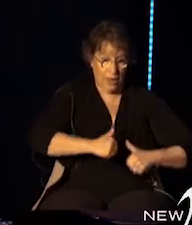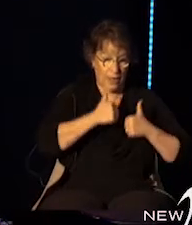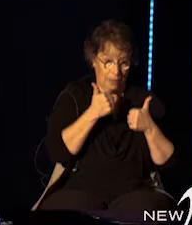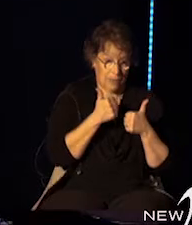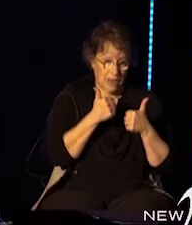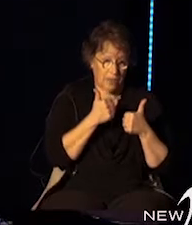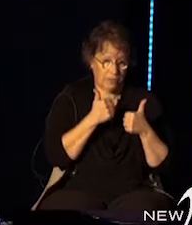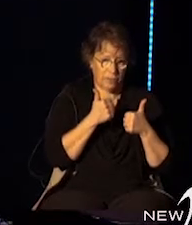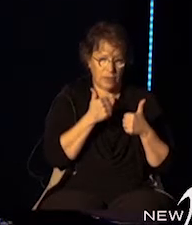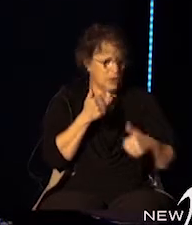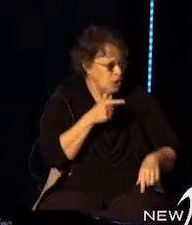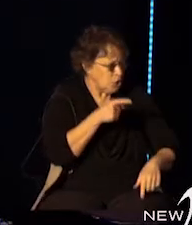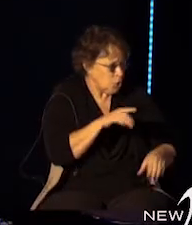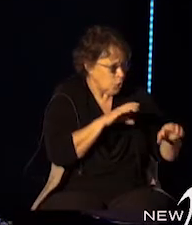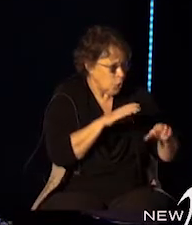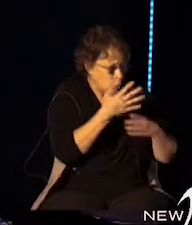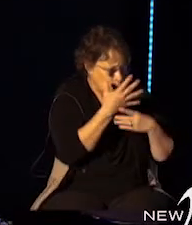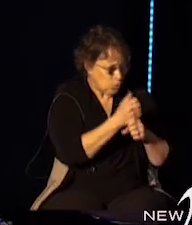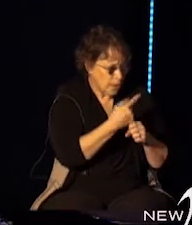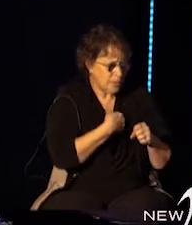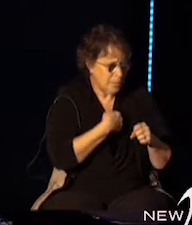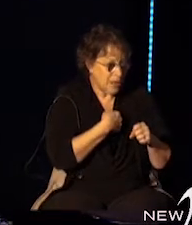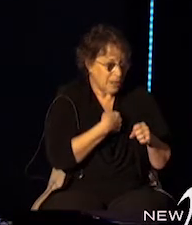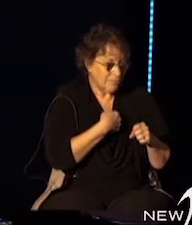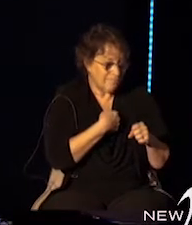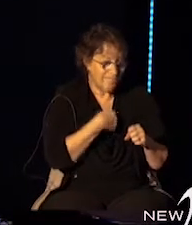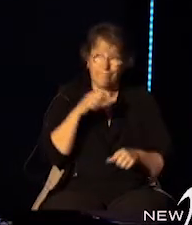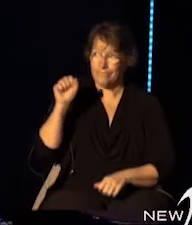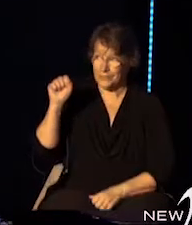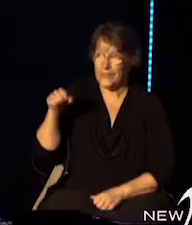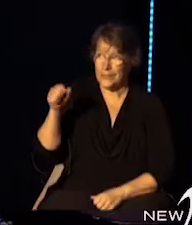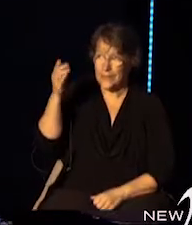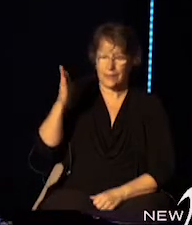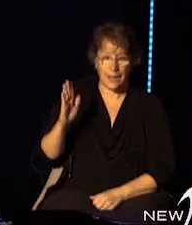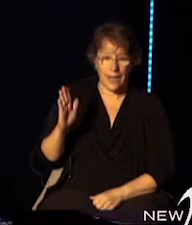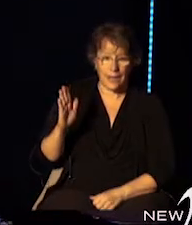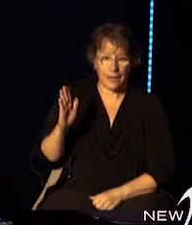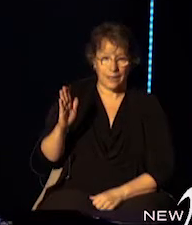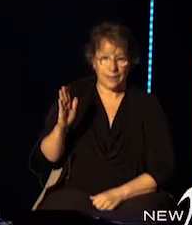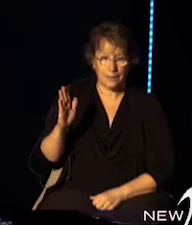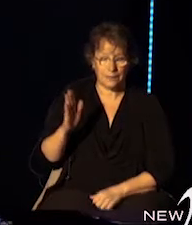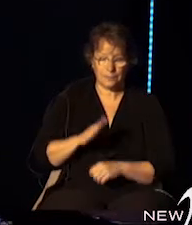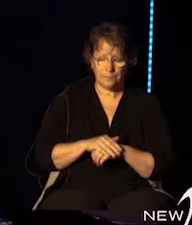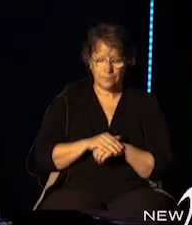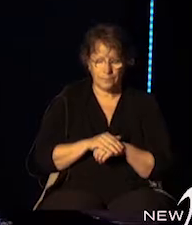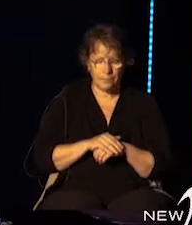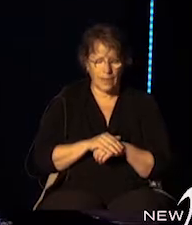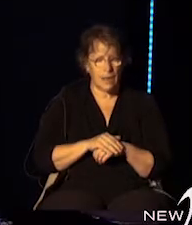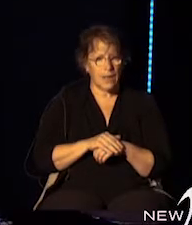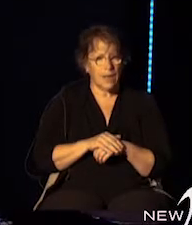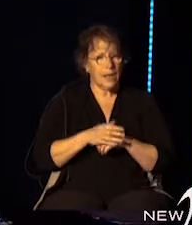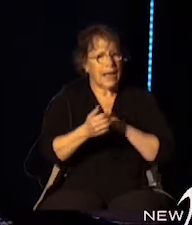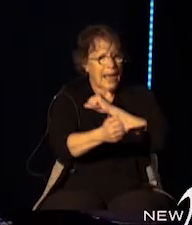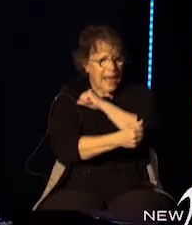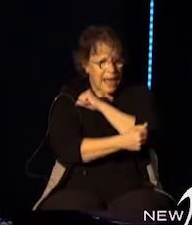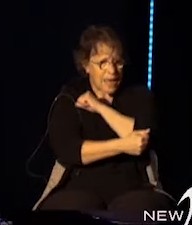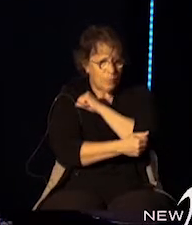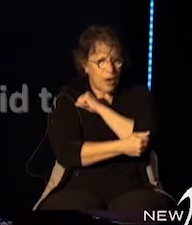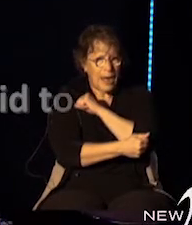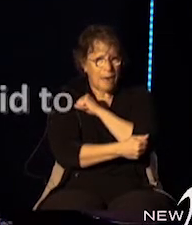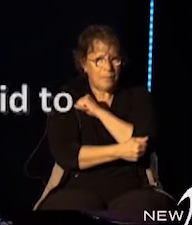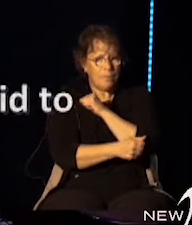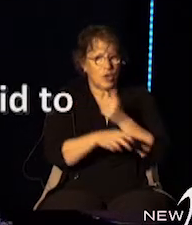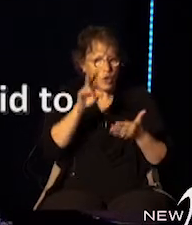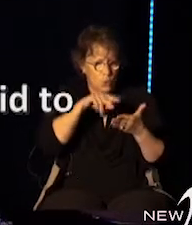answered. In Romans chapter 4, the Apostle Paul talks about Abraham's faith. Listen to this. "Against